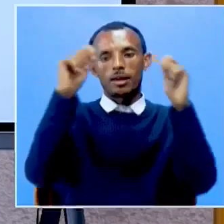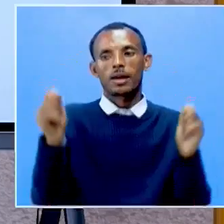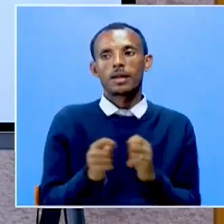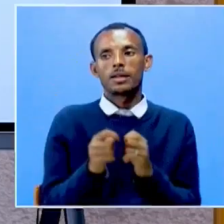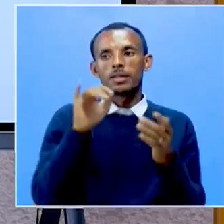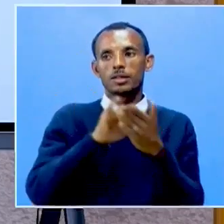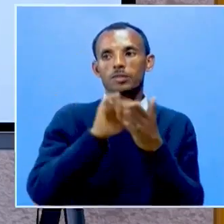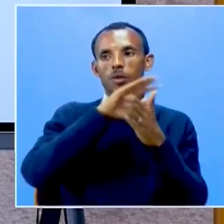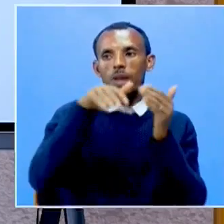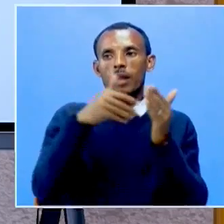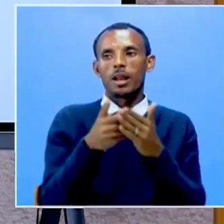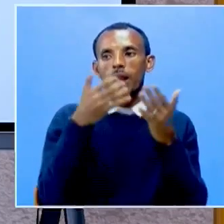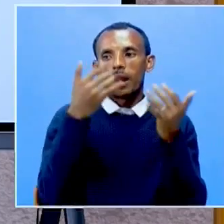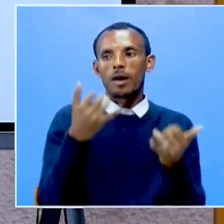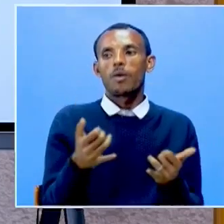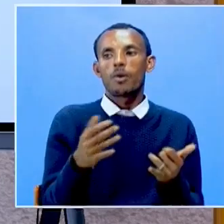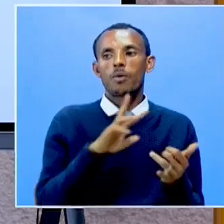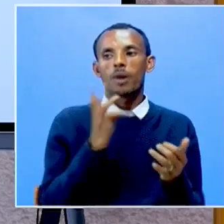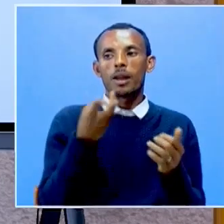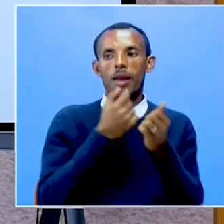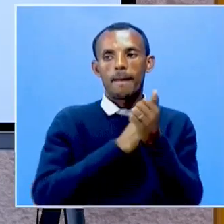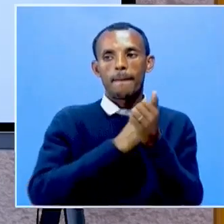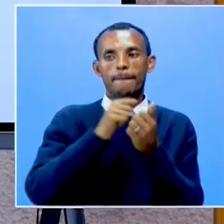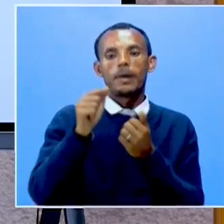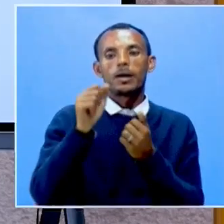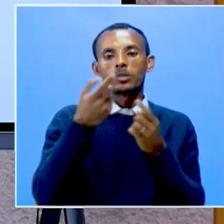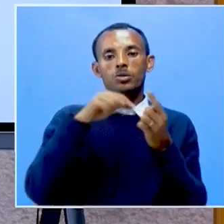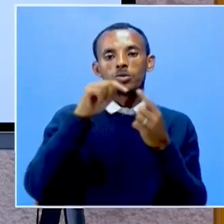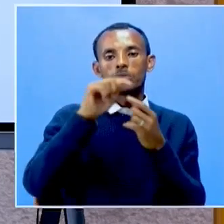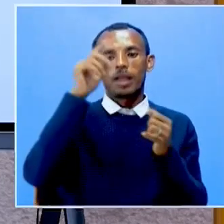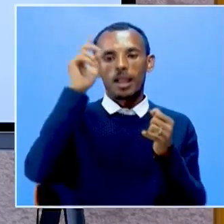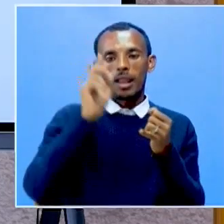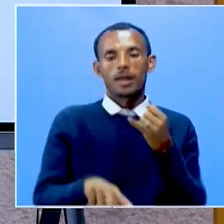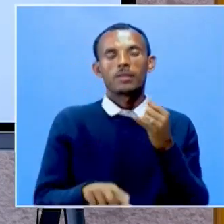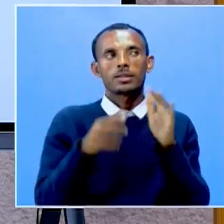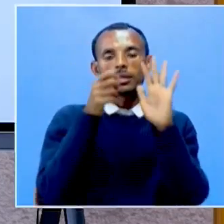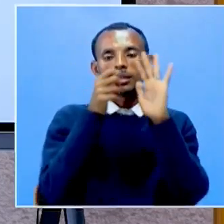it. Now, we'll proceed to the last example.